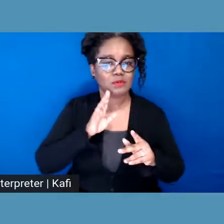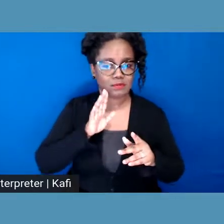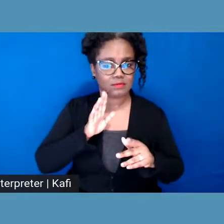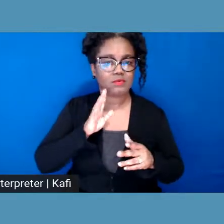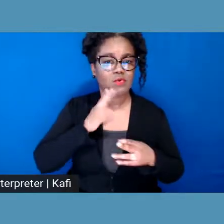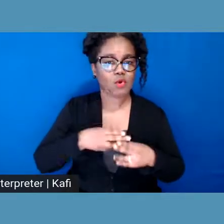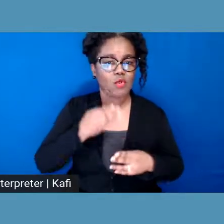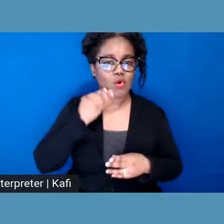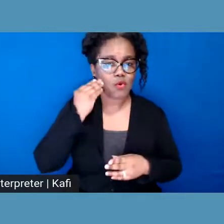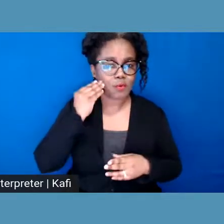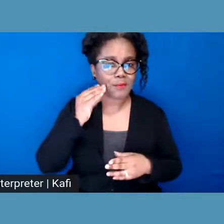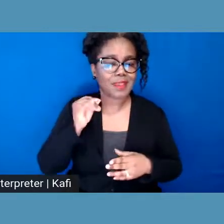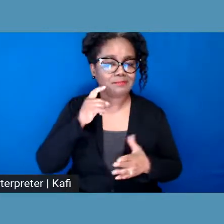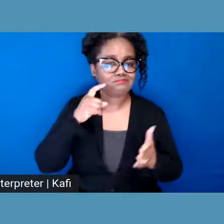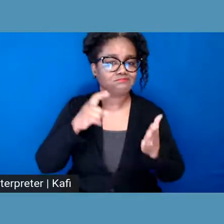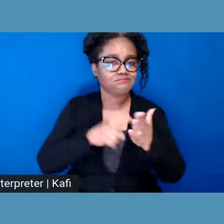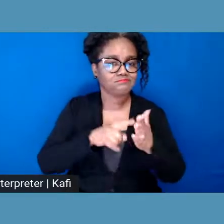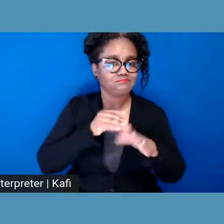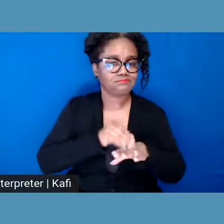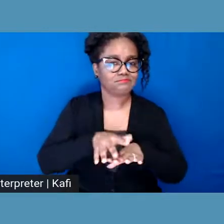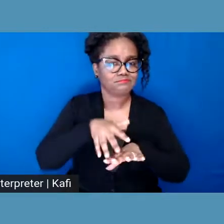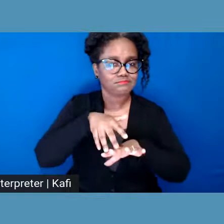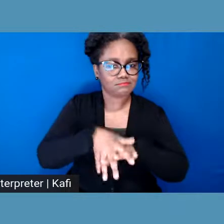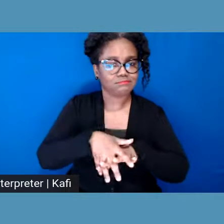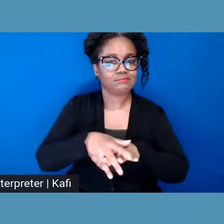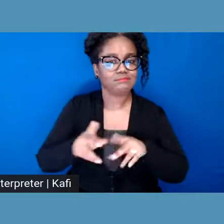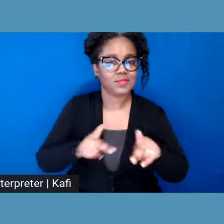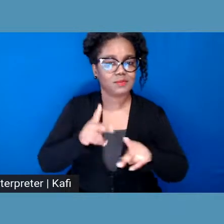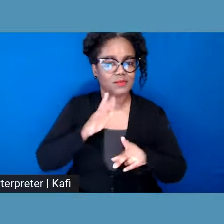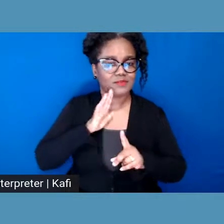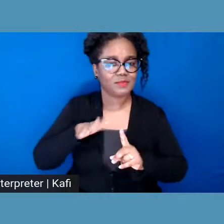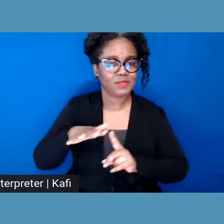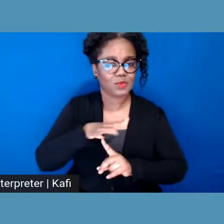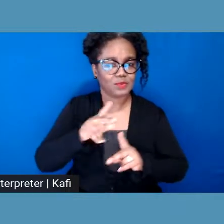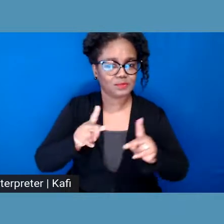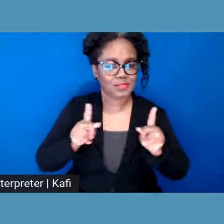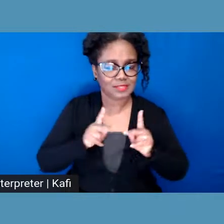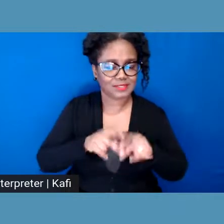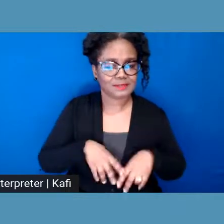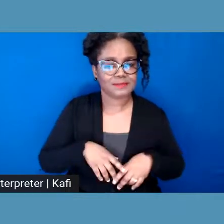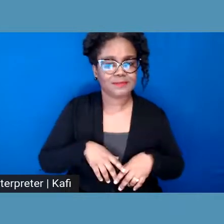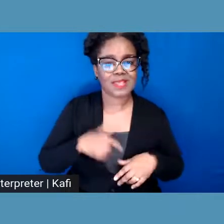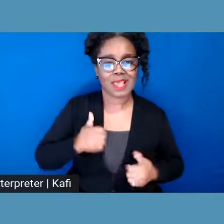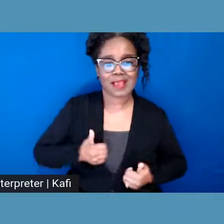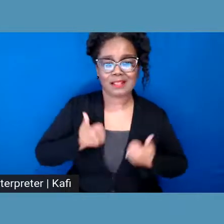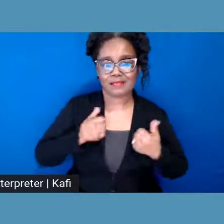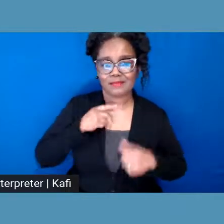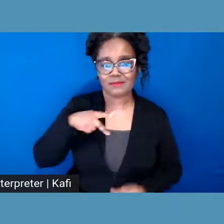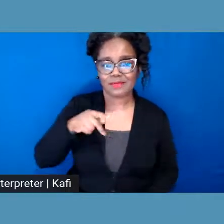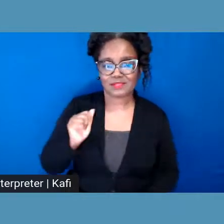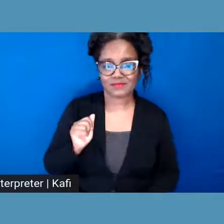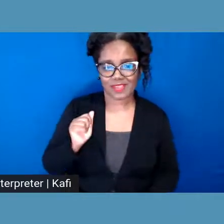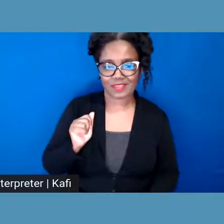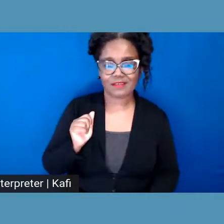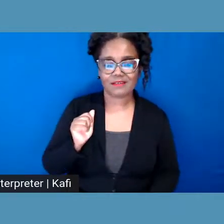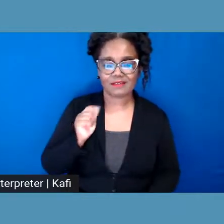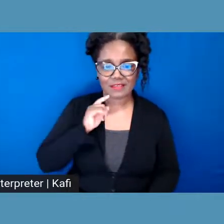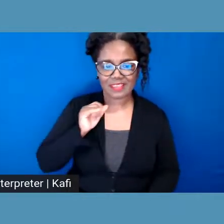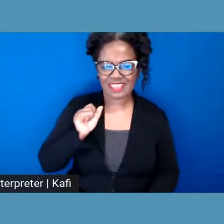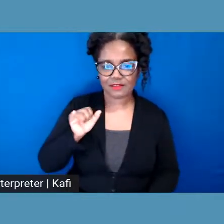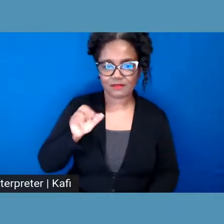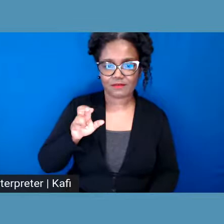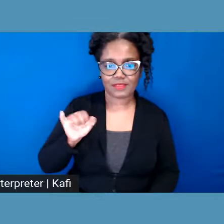Erie, Pennsylvania, the historical and ancestral homeland of the Erie people, which later became part of the Seneca Nation and the